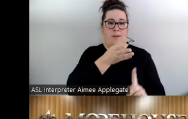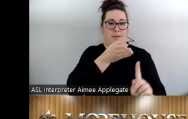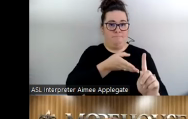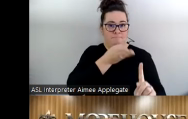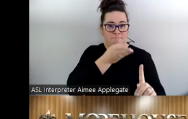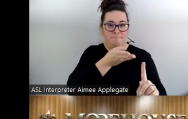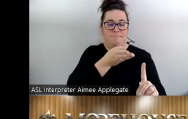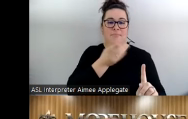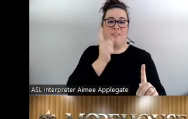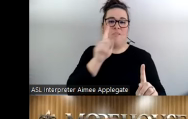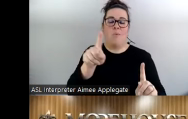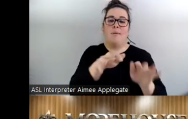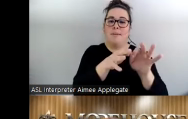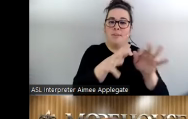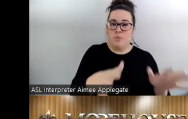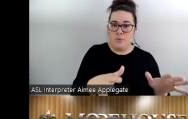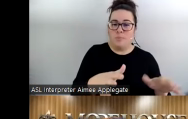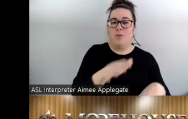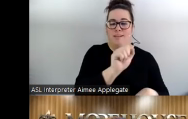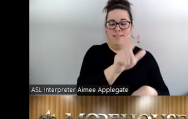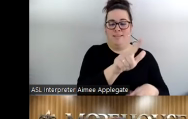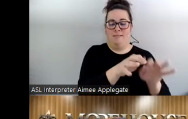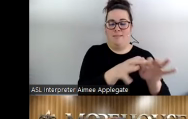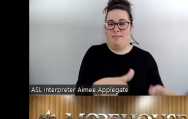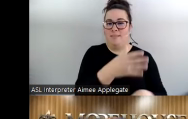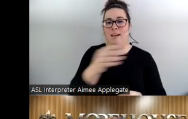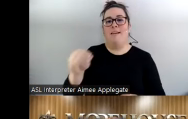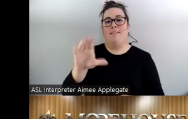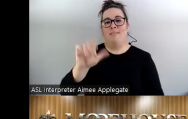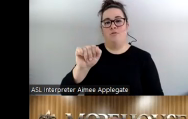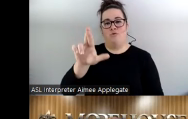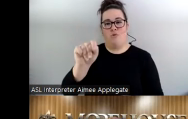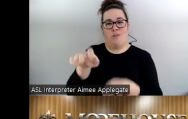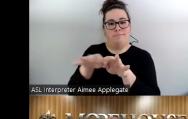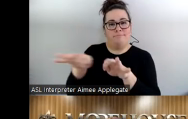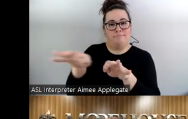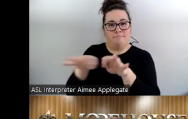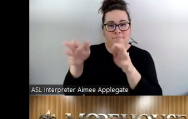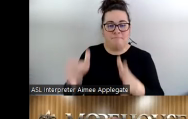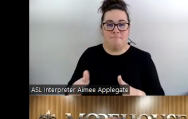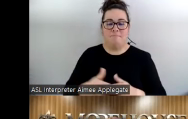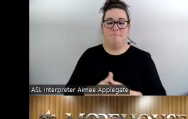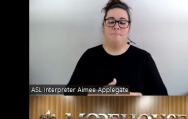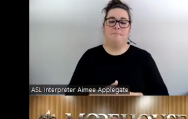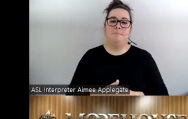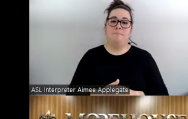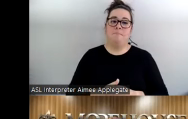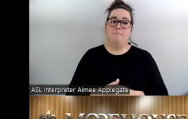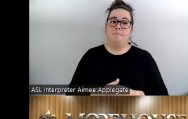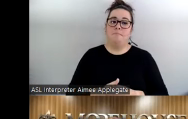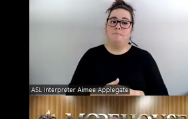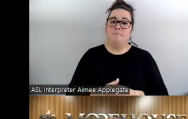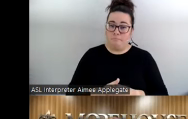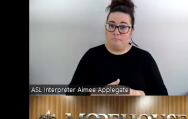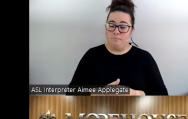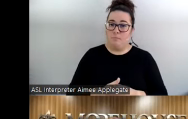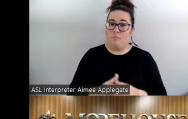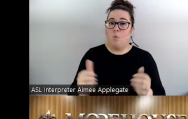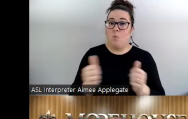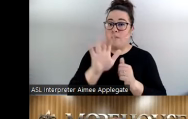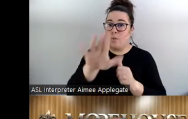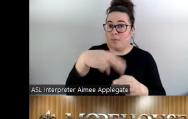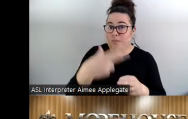CART captioner. In addition to stating your name, we also ask you to provide a short image description of yourself, as well